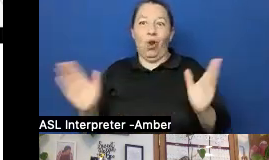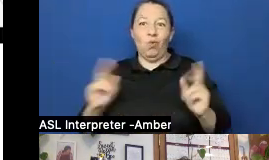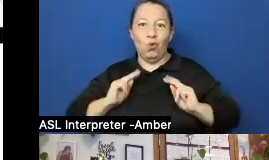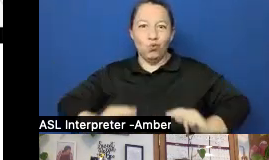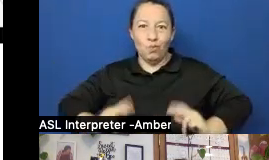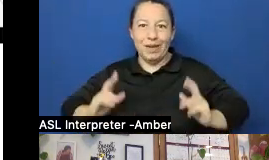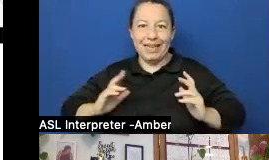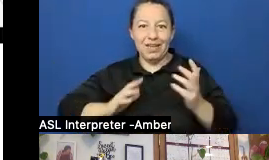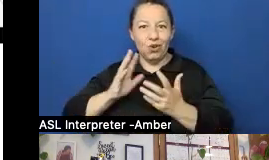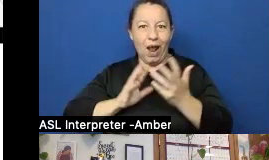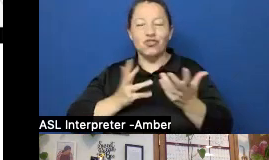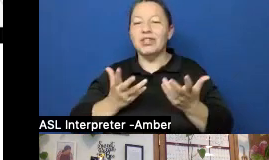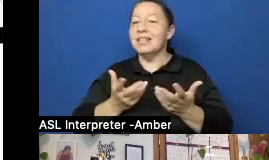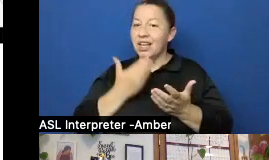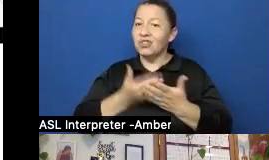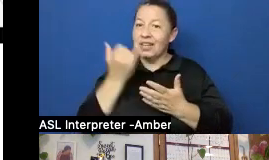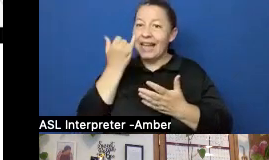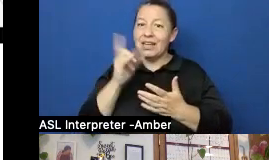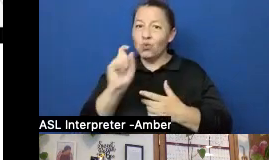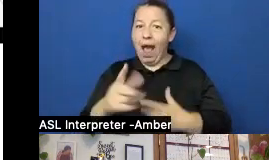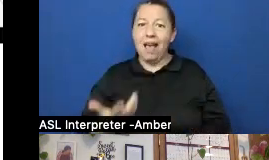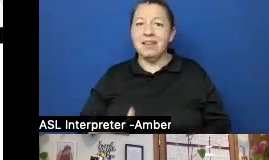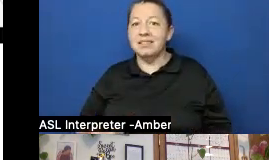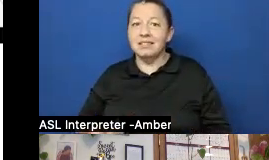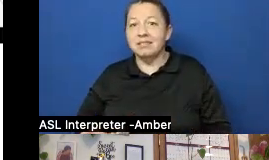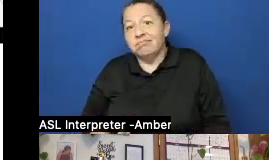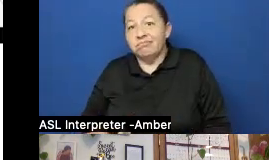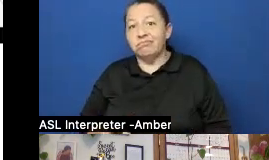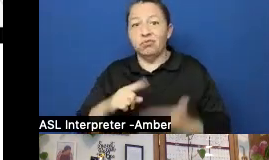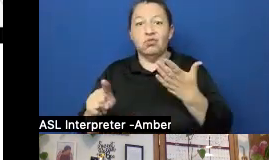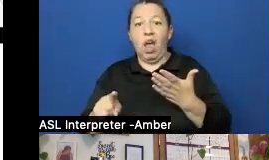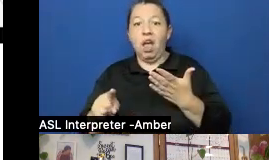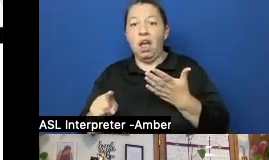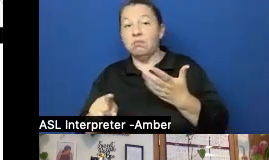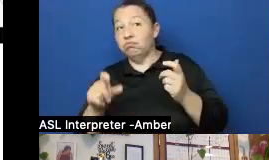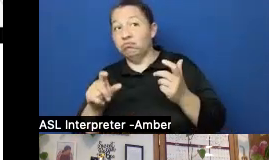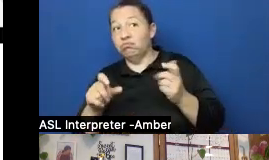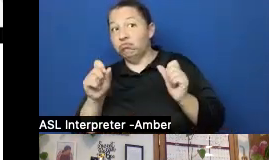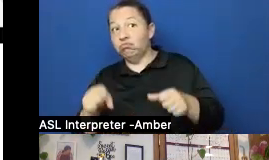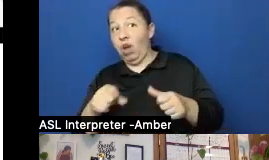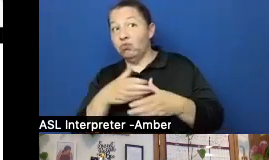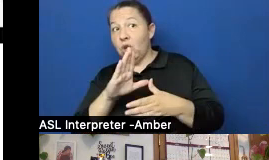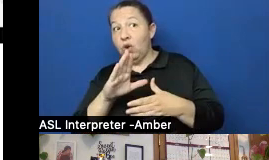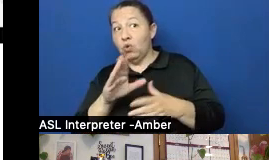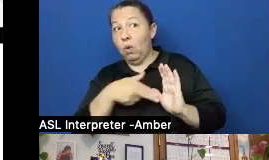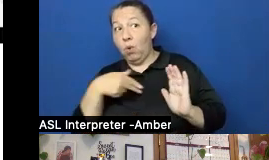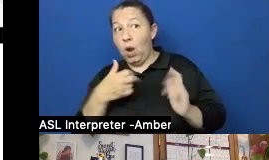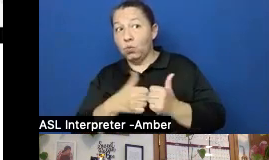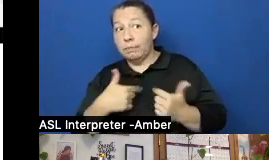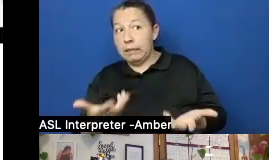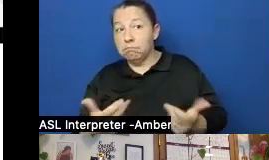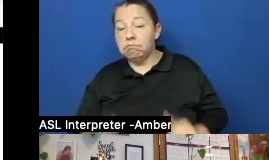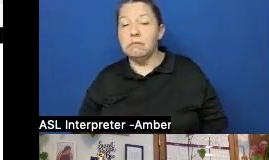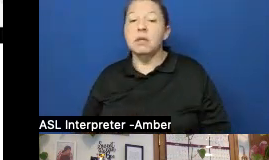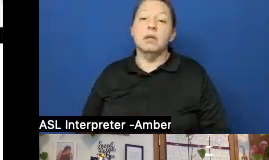to check in. And it's okay to say, can you share your pronouns with me? It's just